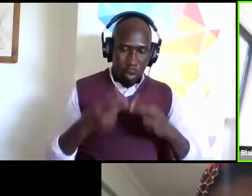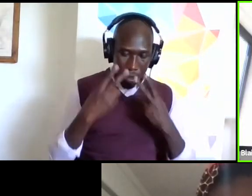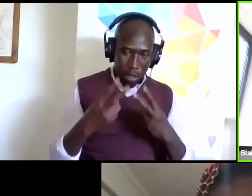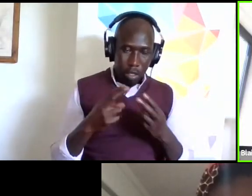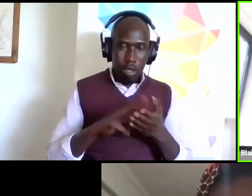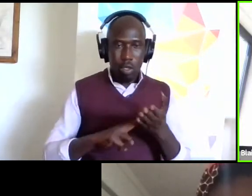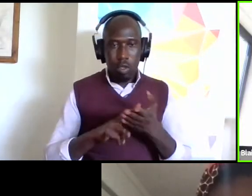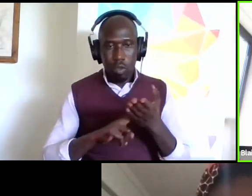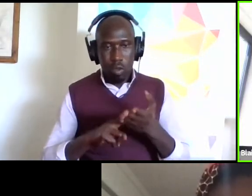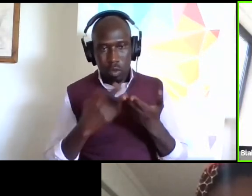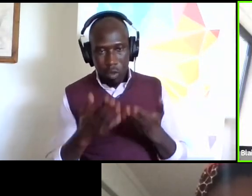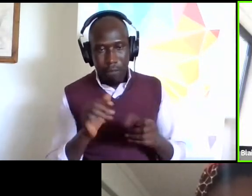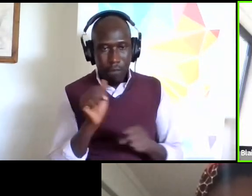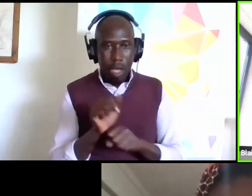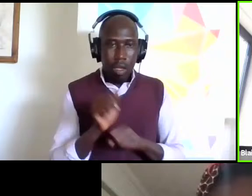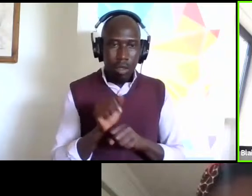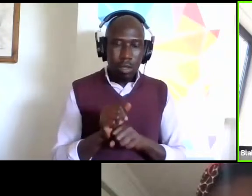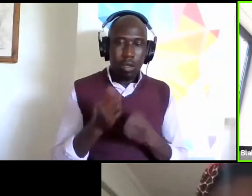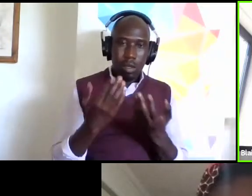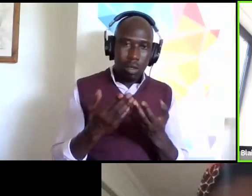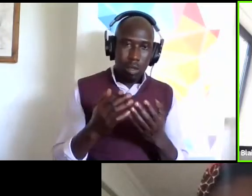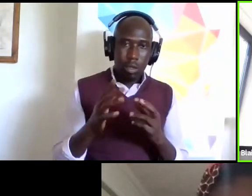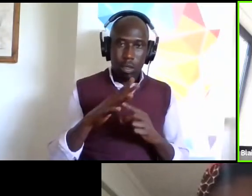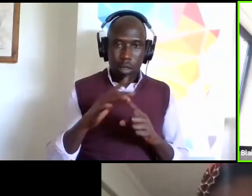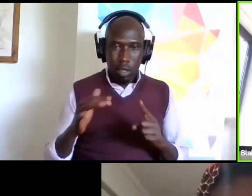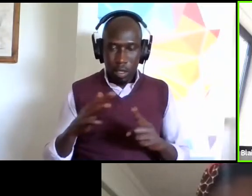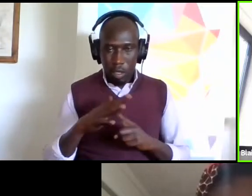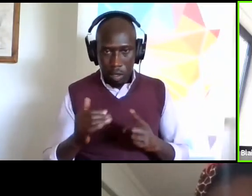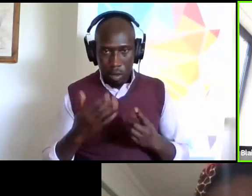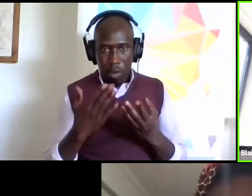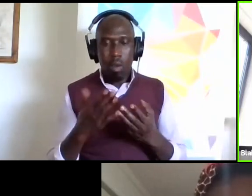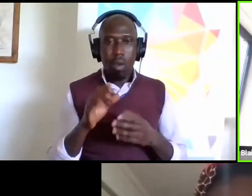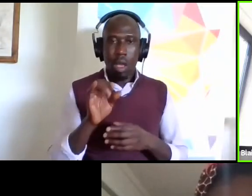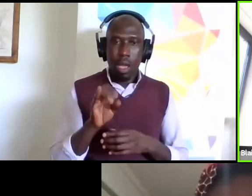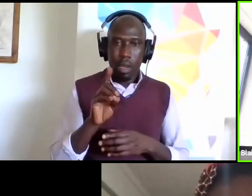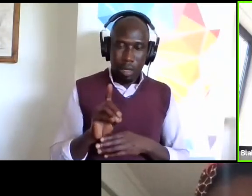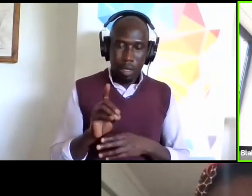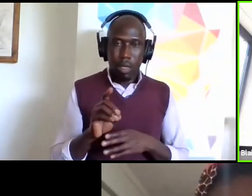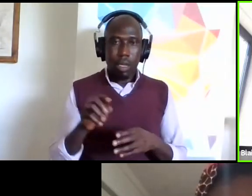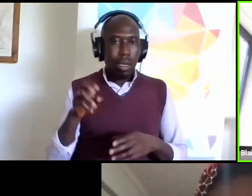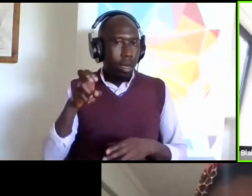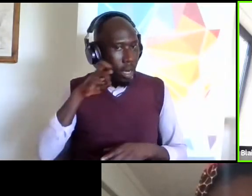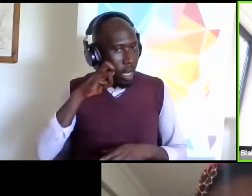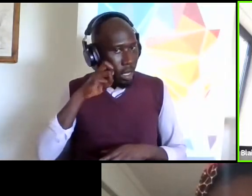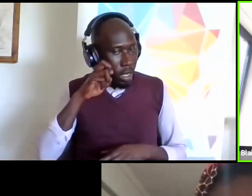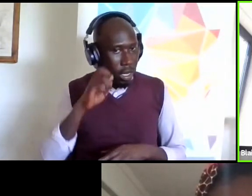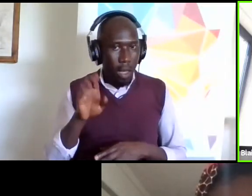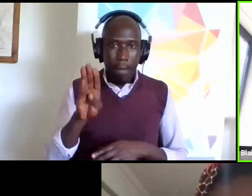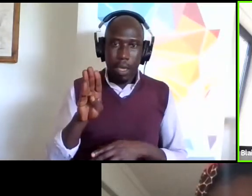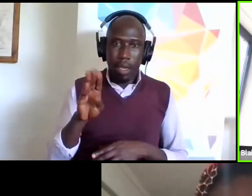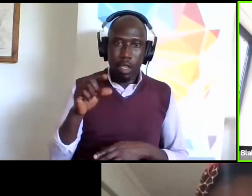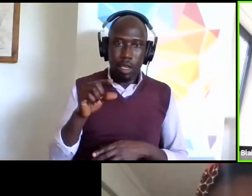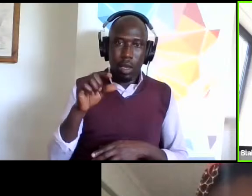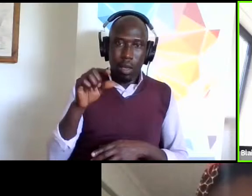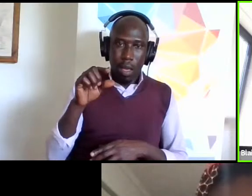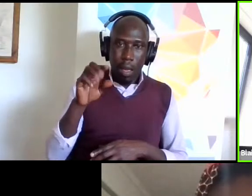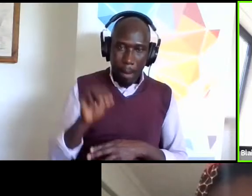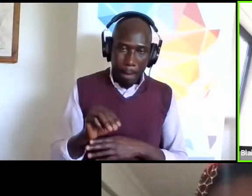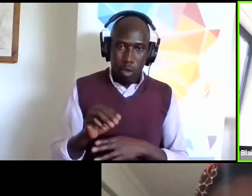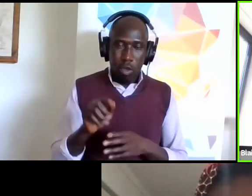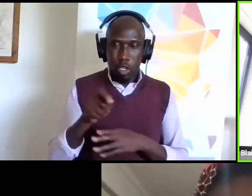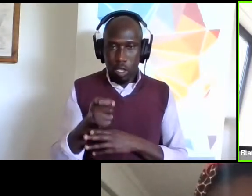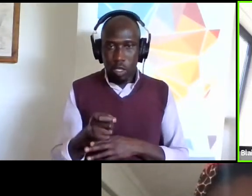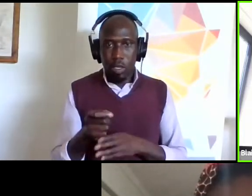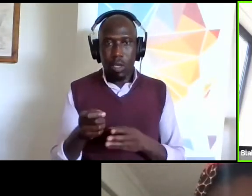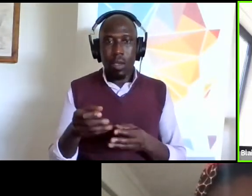cases for functional digital IDs, such as Nigeria's BVN, which is key in the financial sector. In